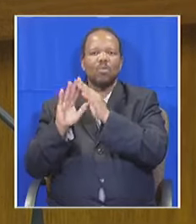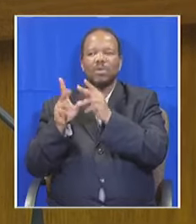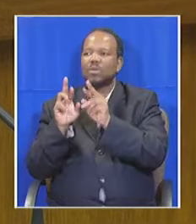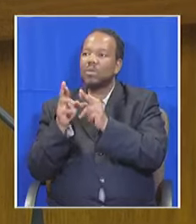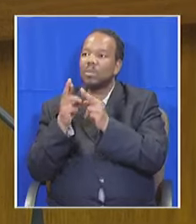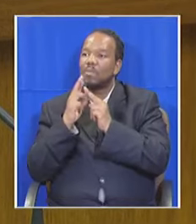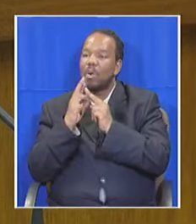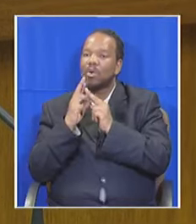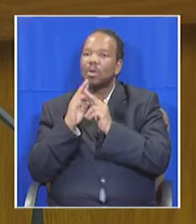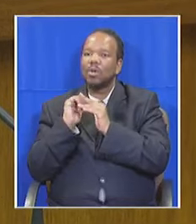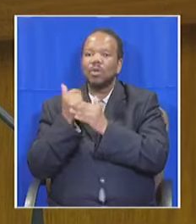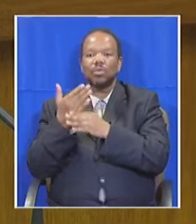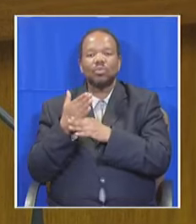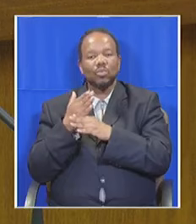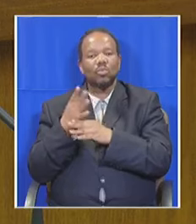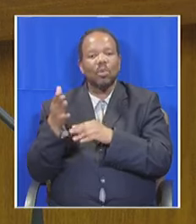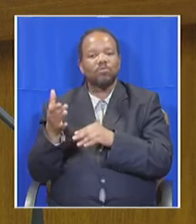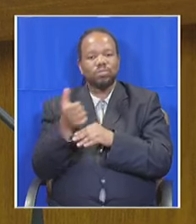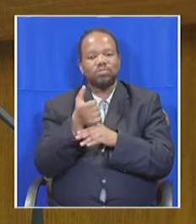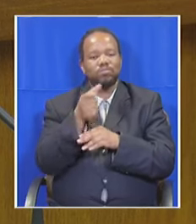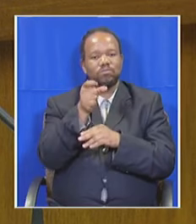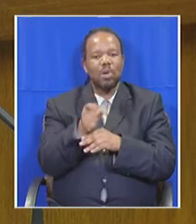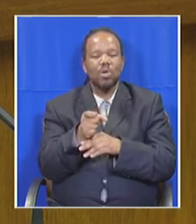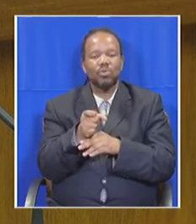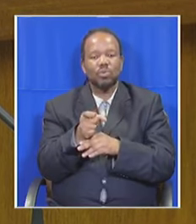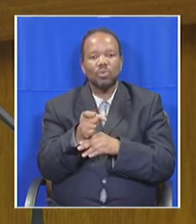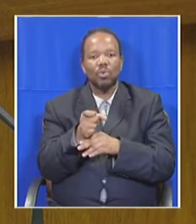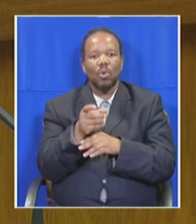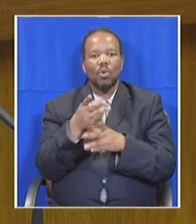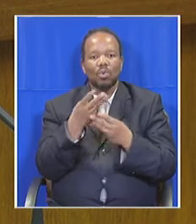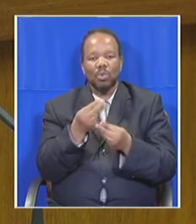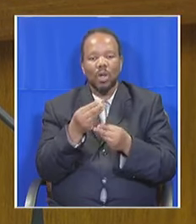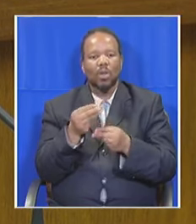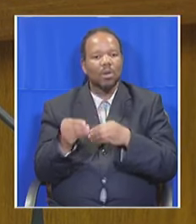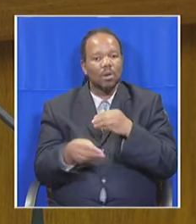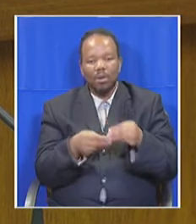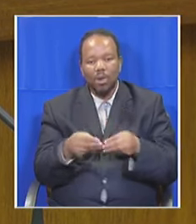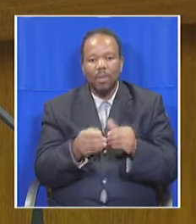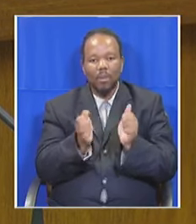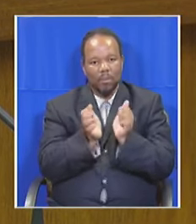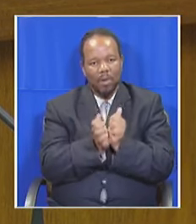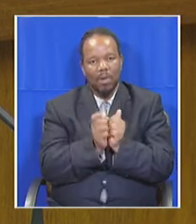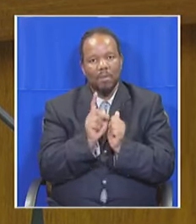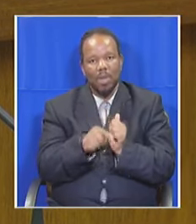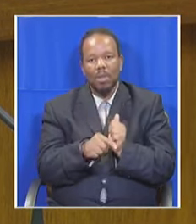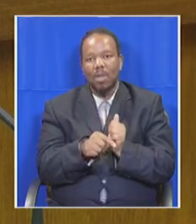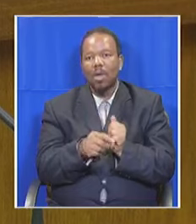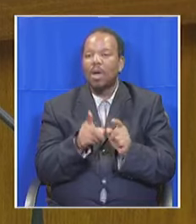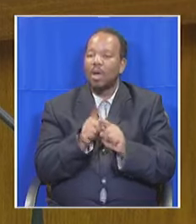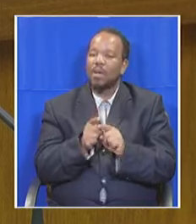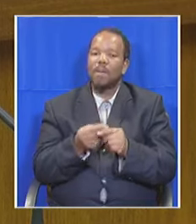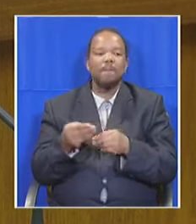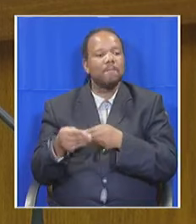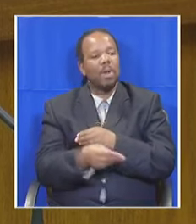and prosecution of perpetrators of corrupt cases, including fraud, bribery,